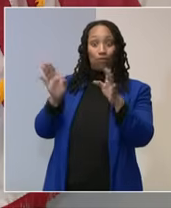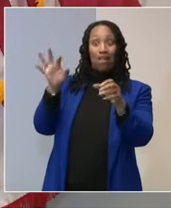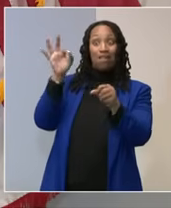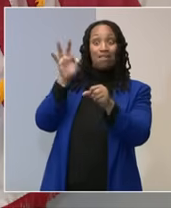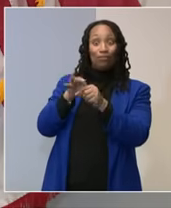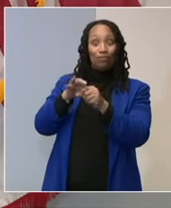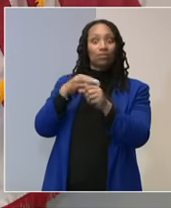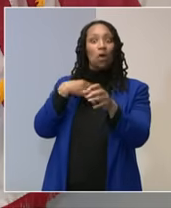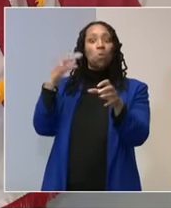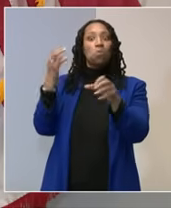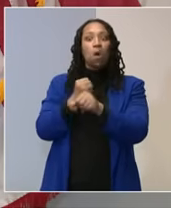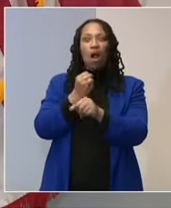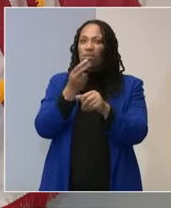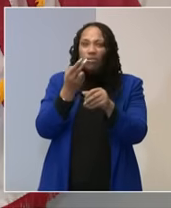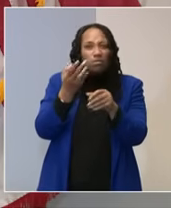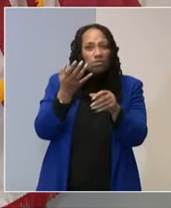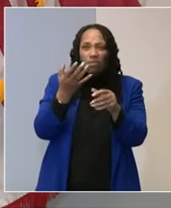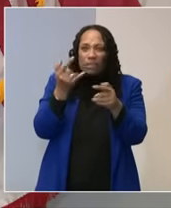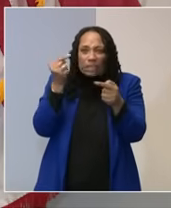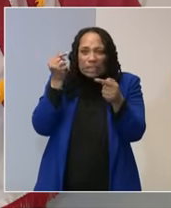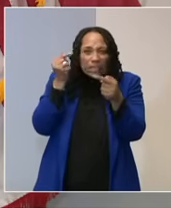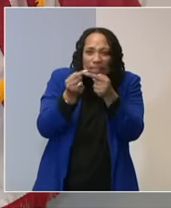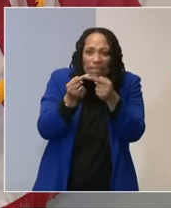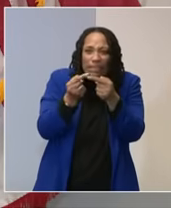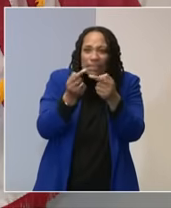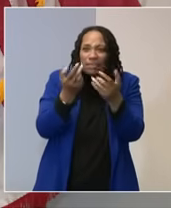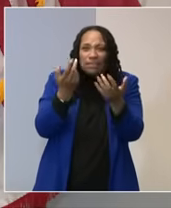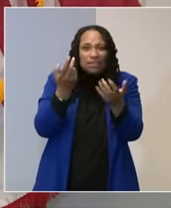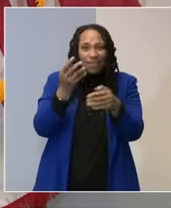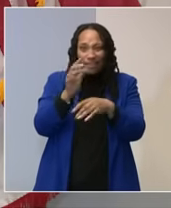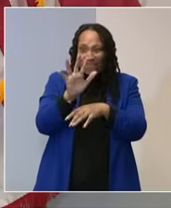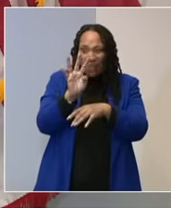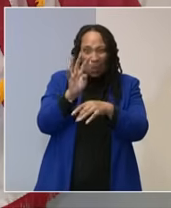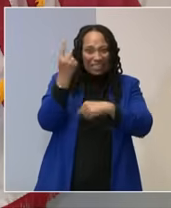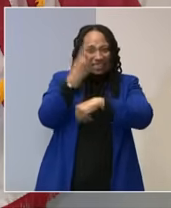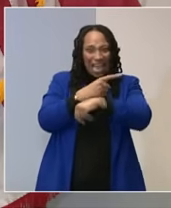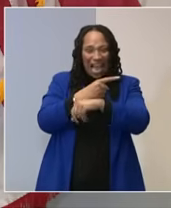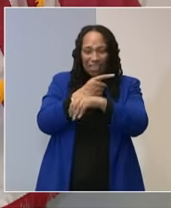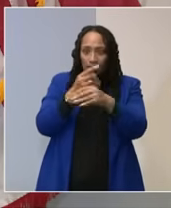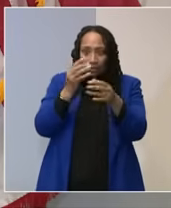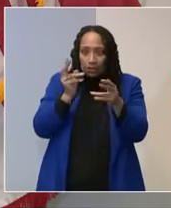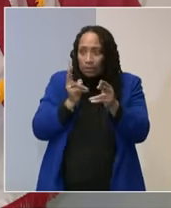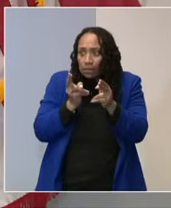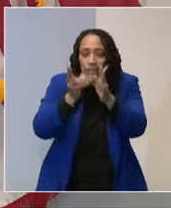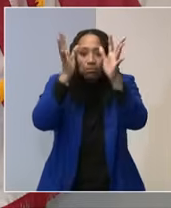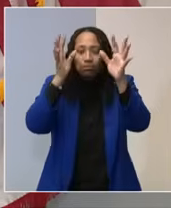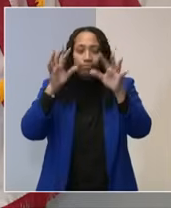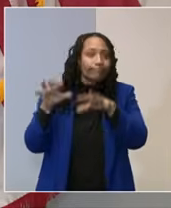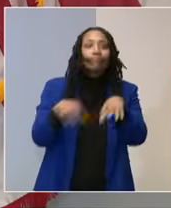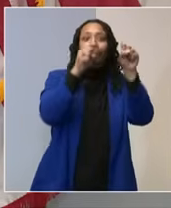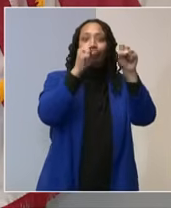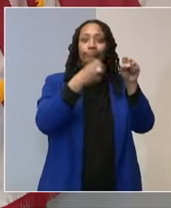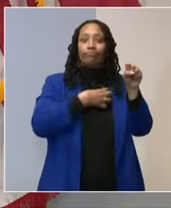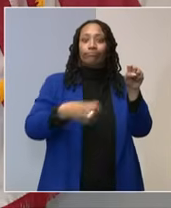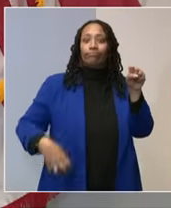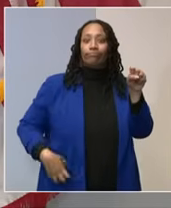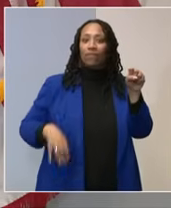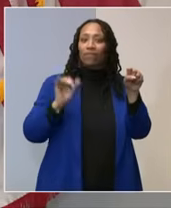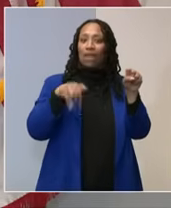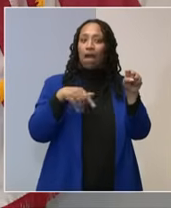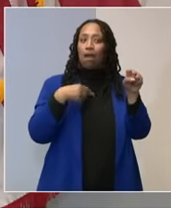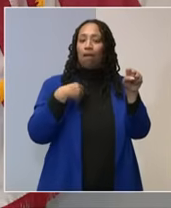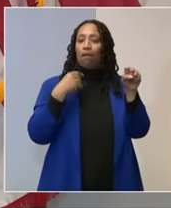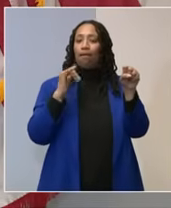that everybody didn't have to go. And I knew the directors because I was on the council for 8